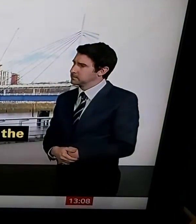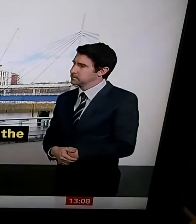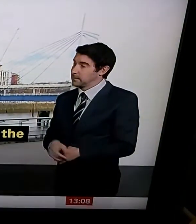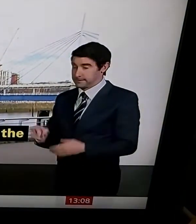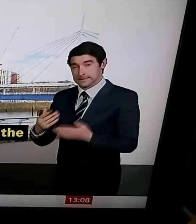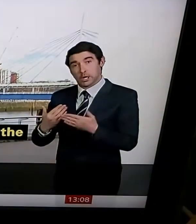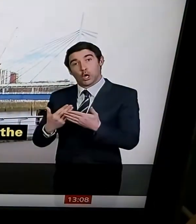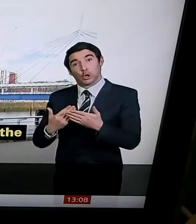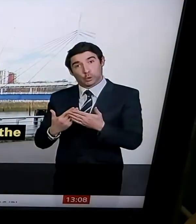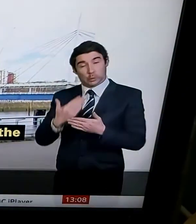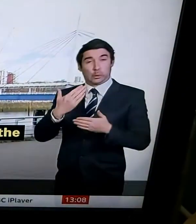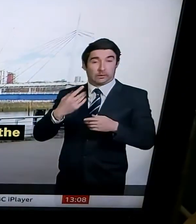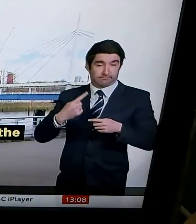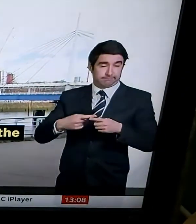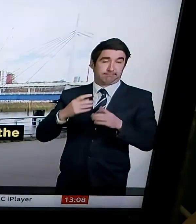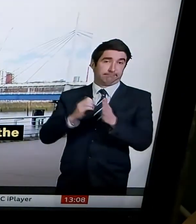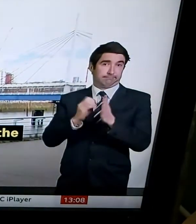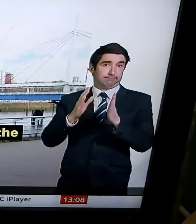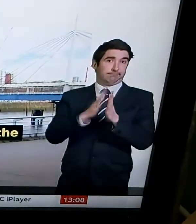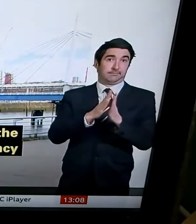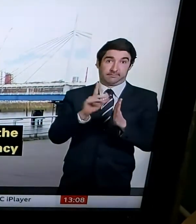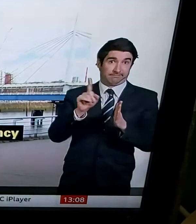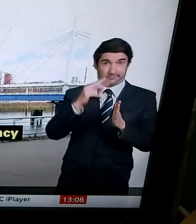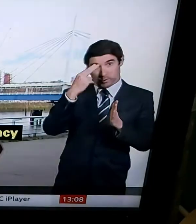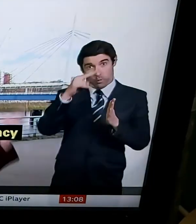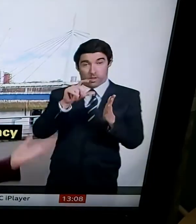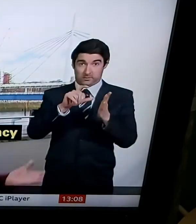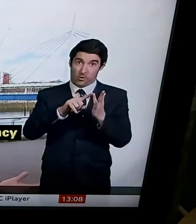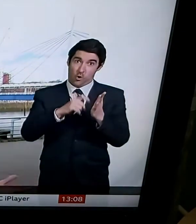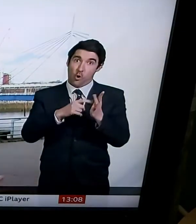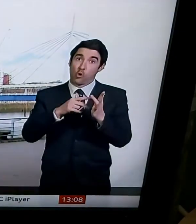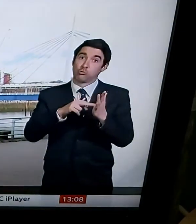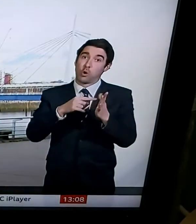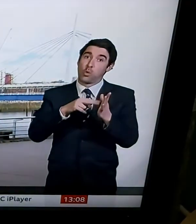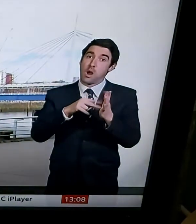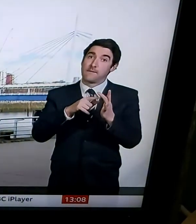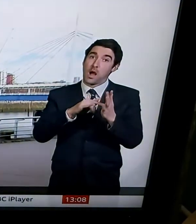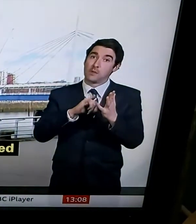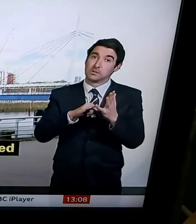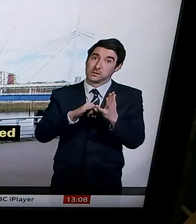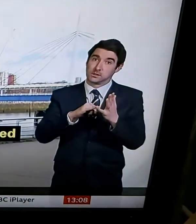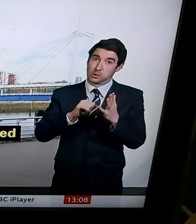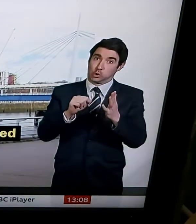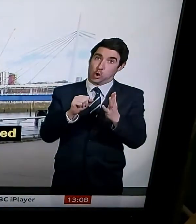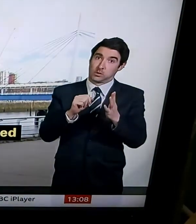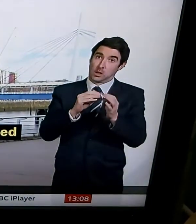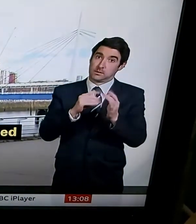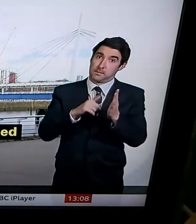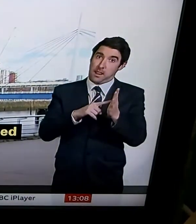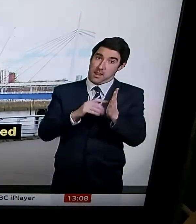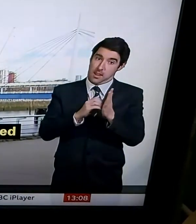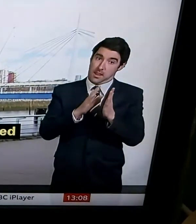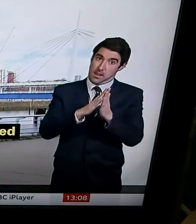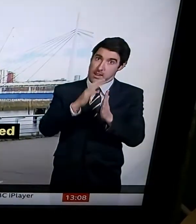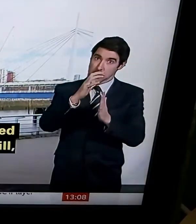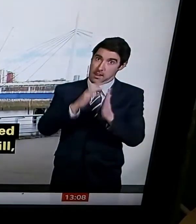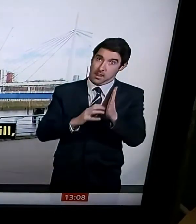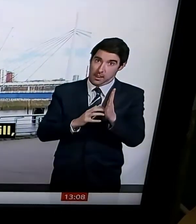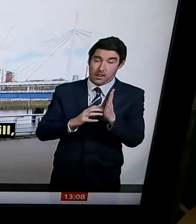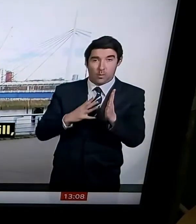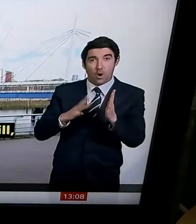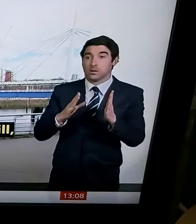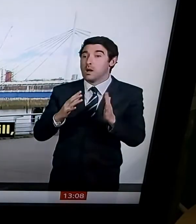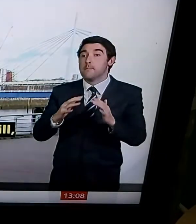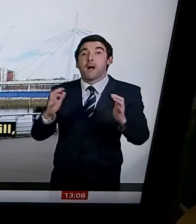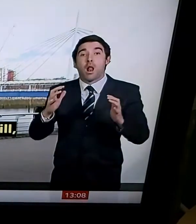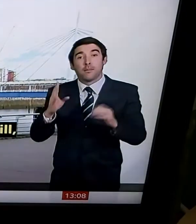Coronavirus Scotland bill, is being published today. It's a kind of catch-all bill. The civil servants have been looking through the areas of government